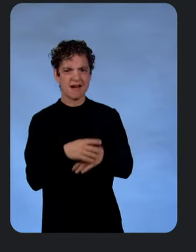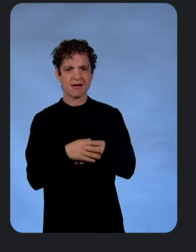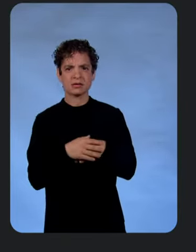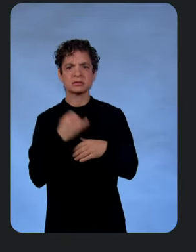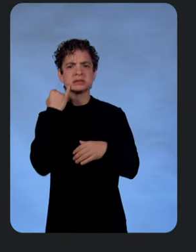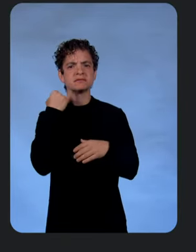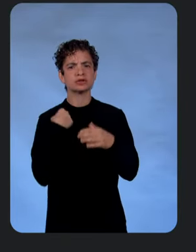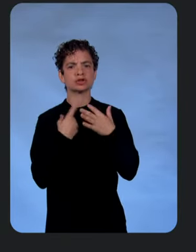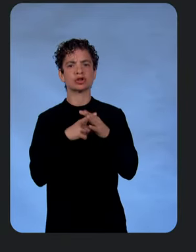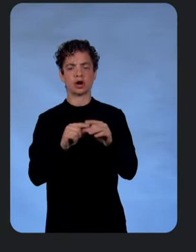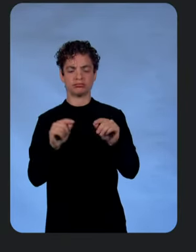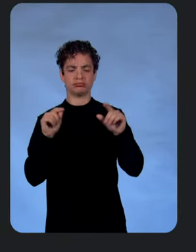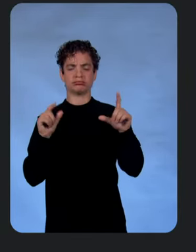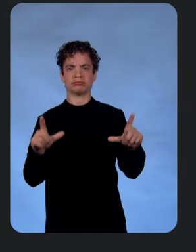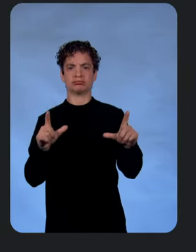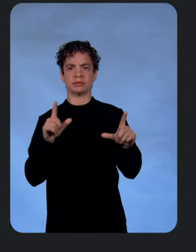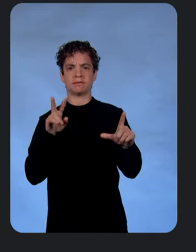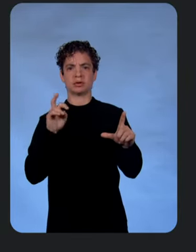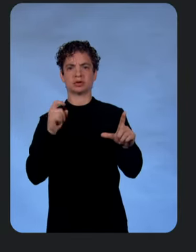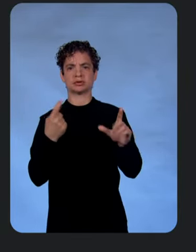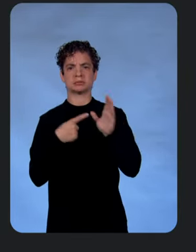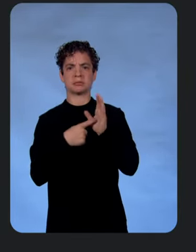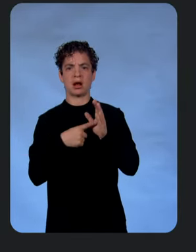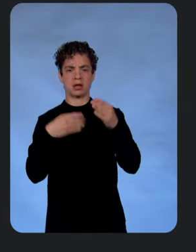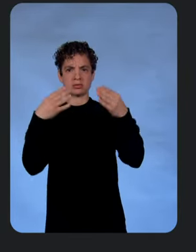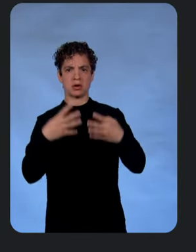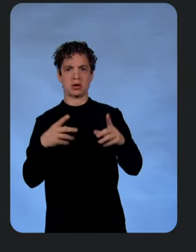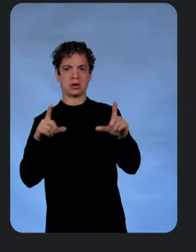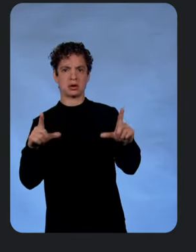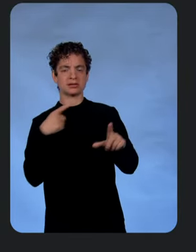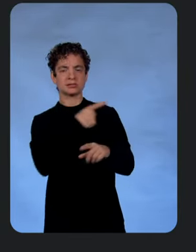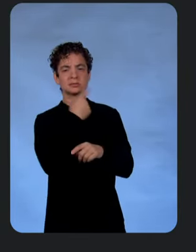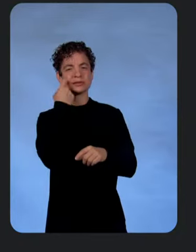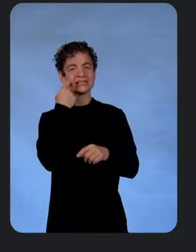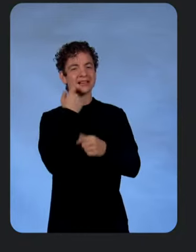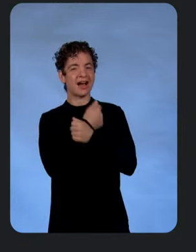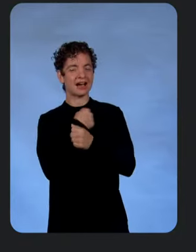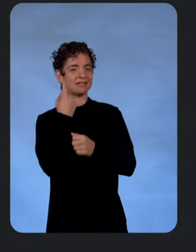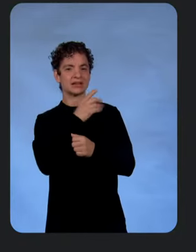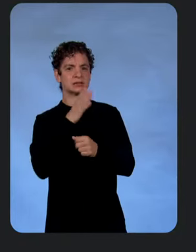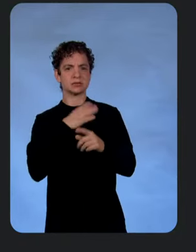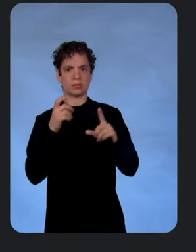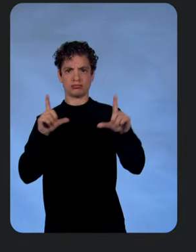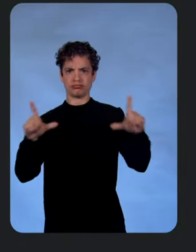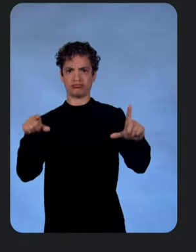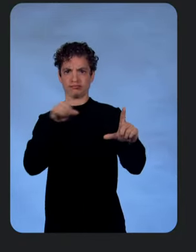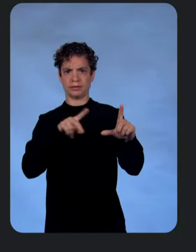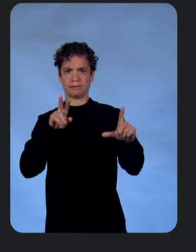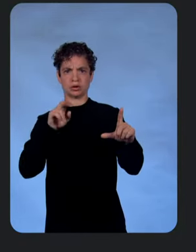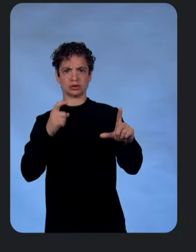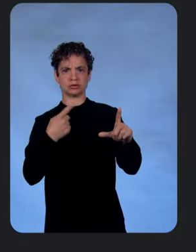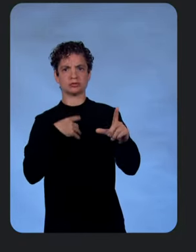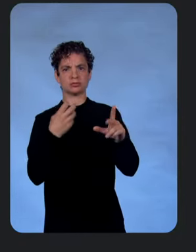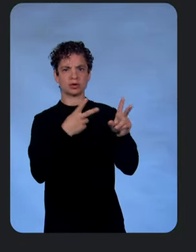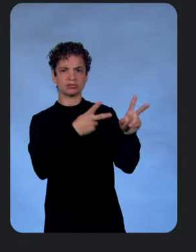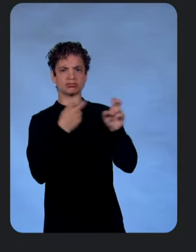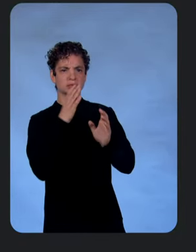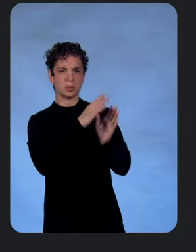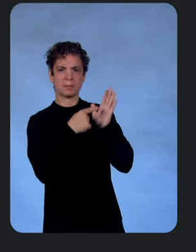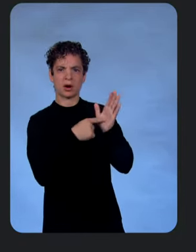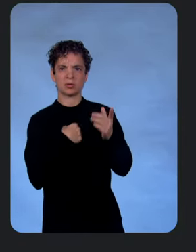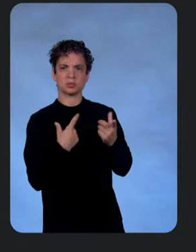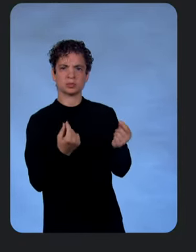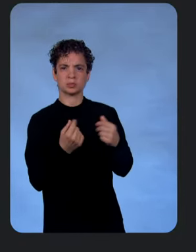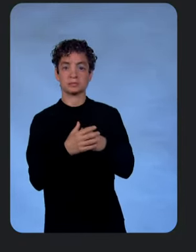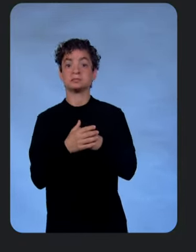Vertex? So you started in Higging Face. What if I'm starting in Vertex but I want to use all of those types of models running there? What have we done there for you? Yeah, so if you are starting in